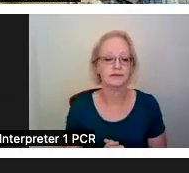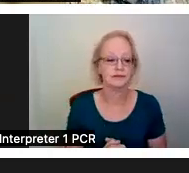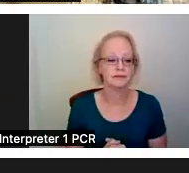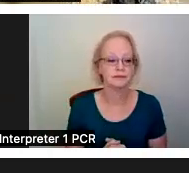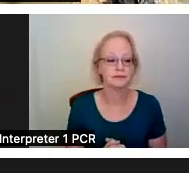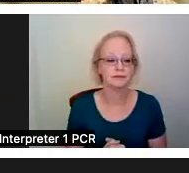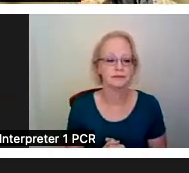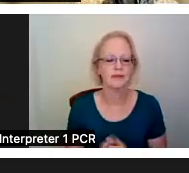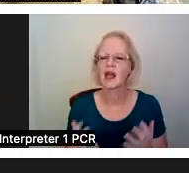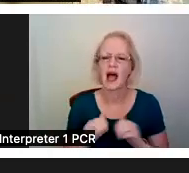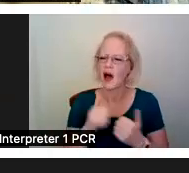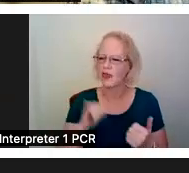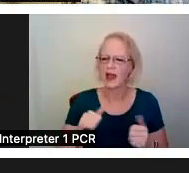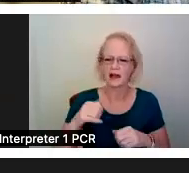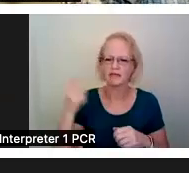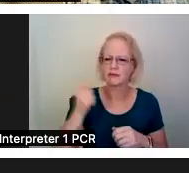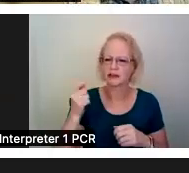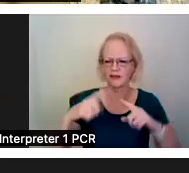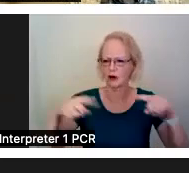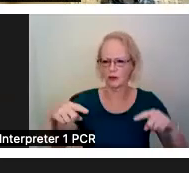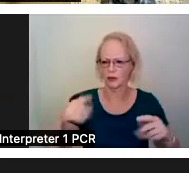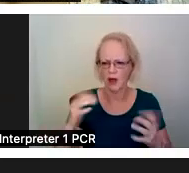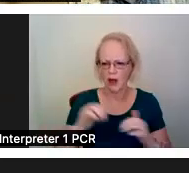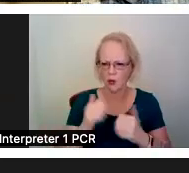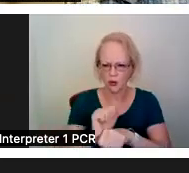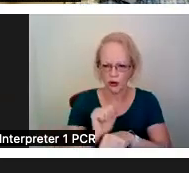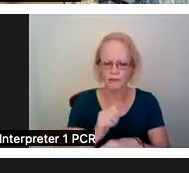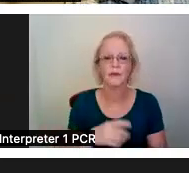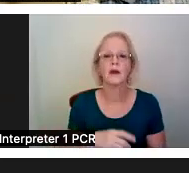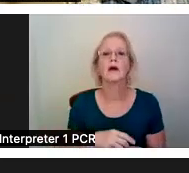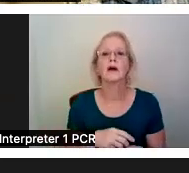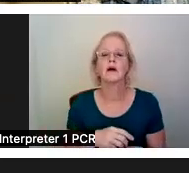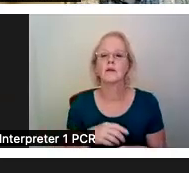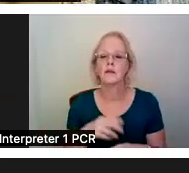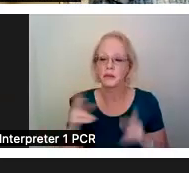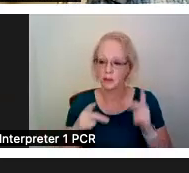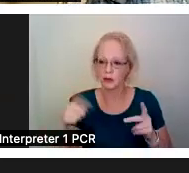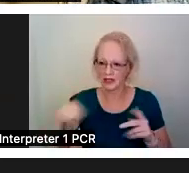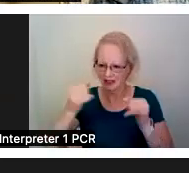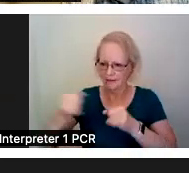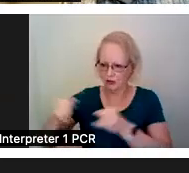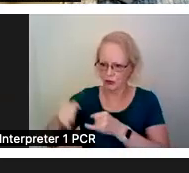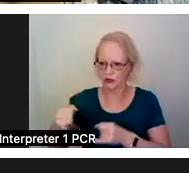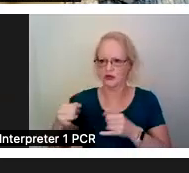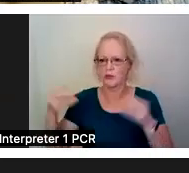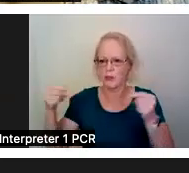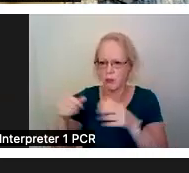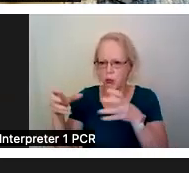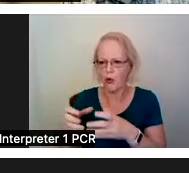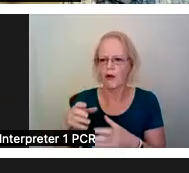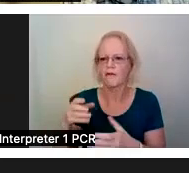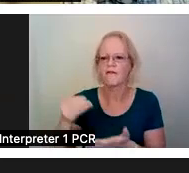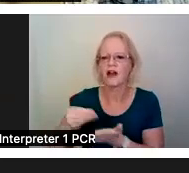So how do they work? Well, individuals pool their funds together and receive payments